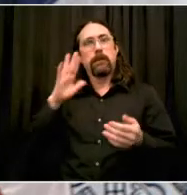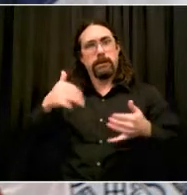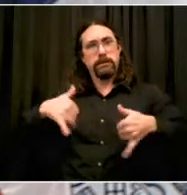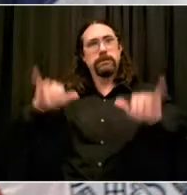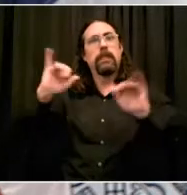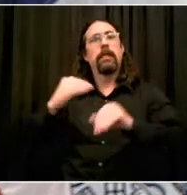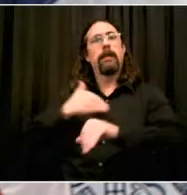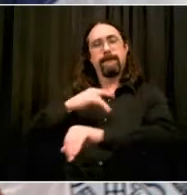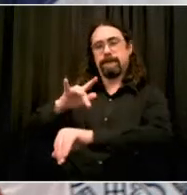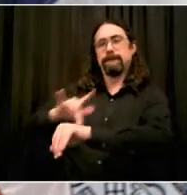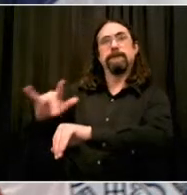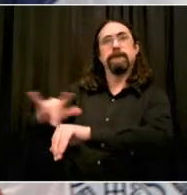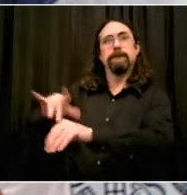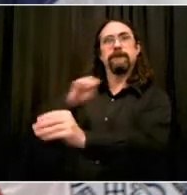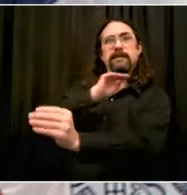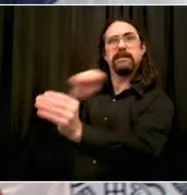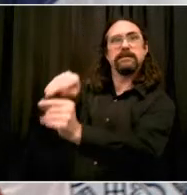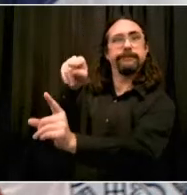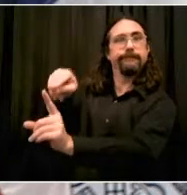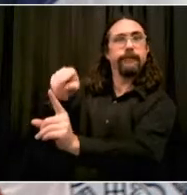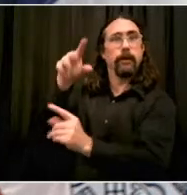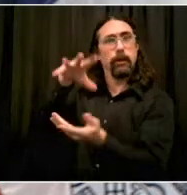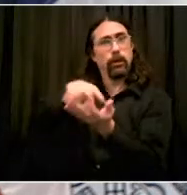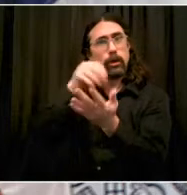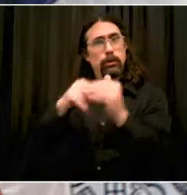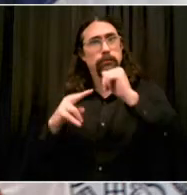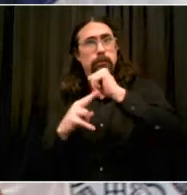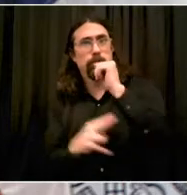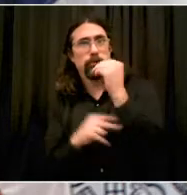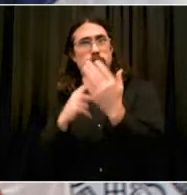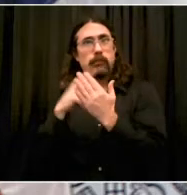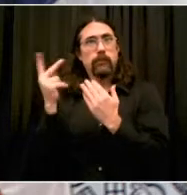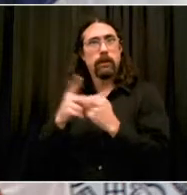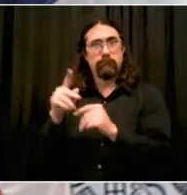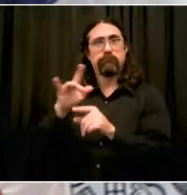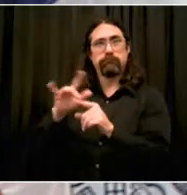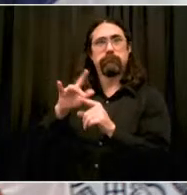things. So there certainly is space available right now for the families who are going to need it right away.